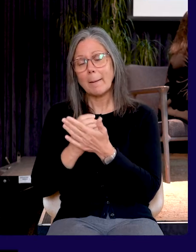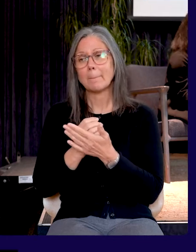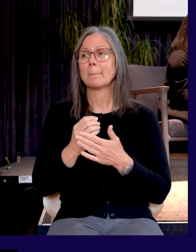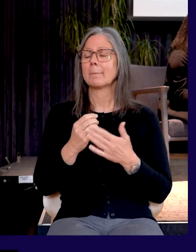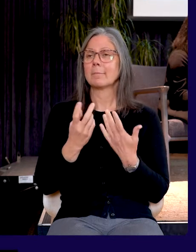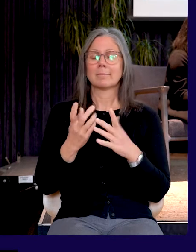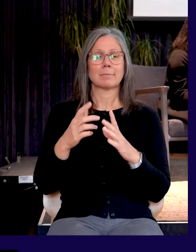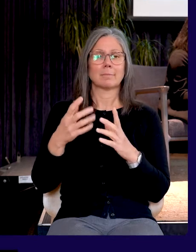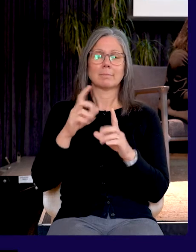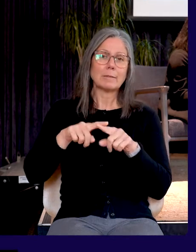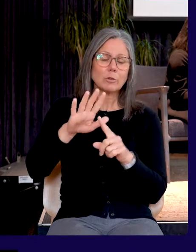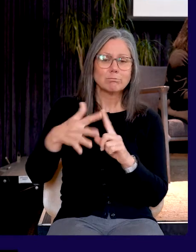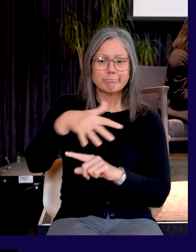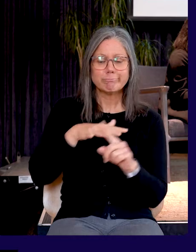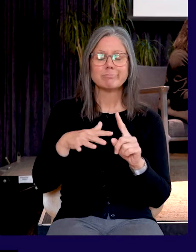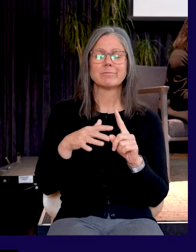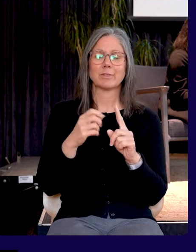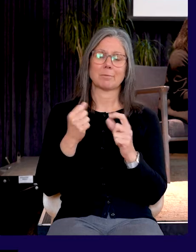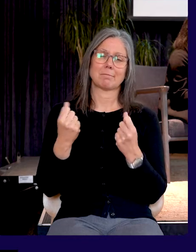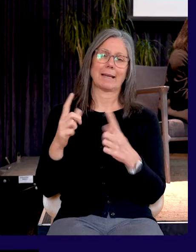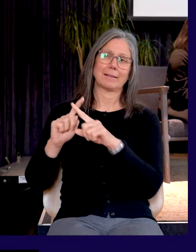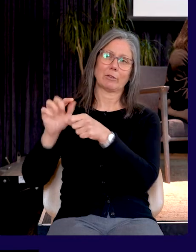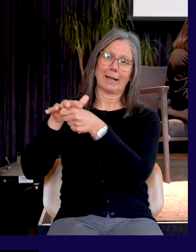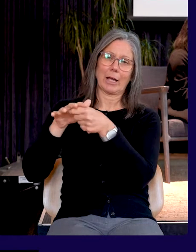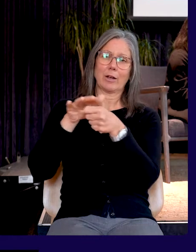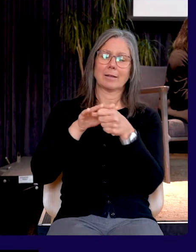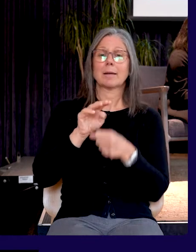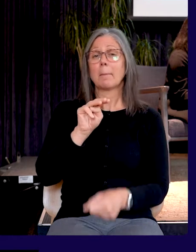sometimes. So there are a lot of regions that we're seeing. We're seeing